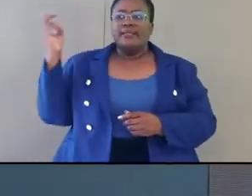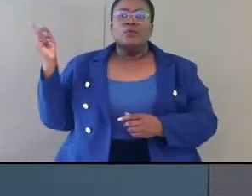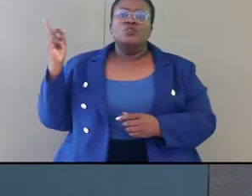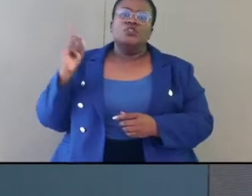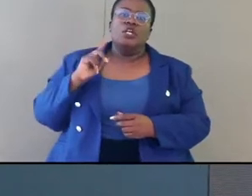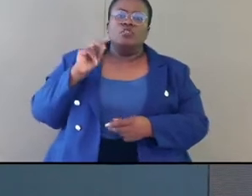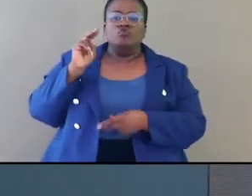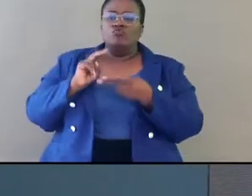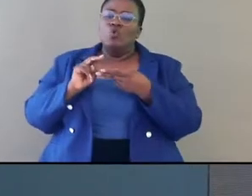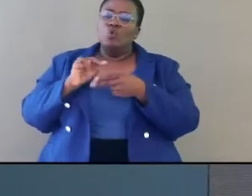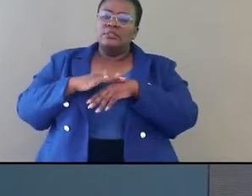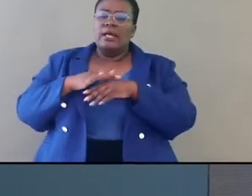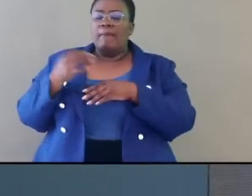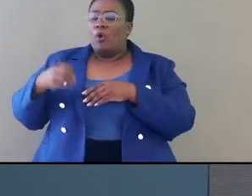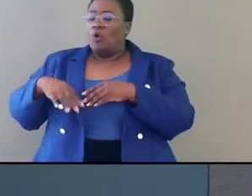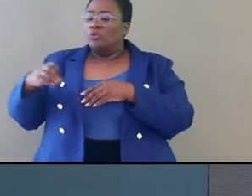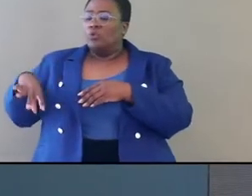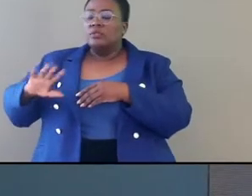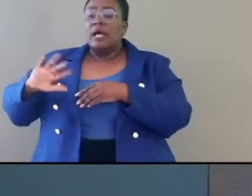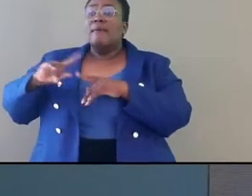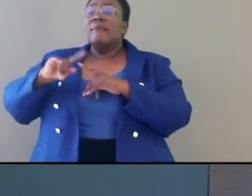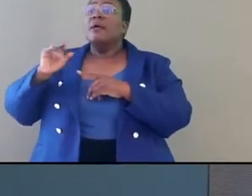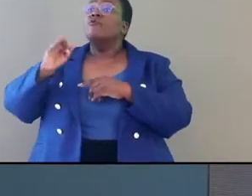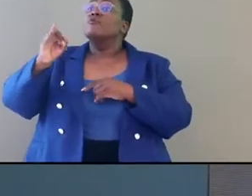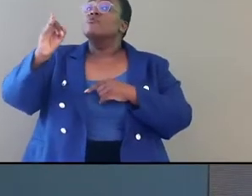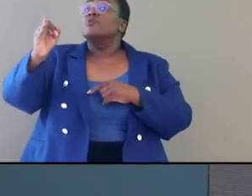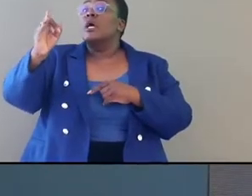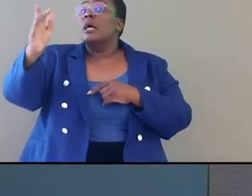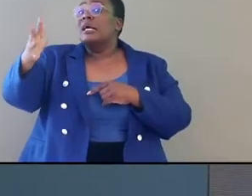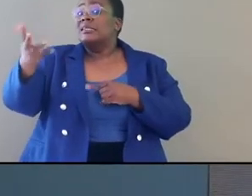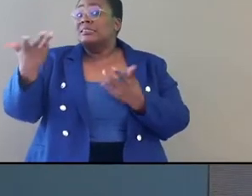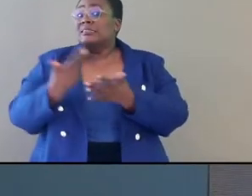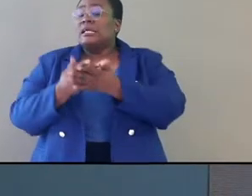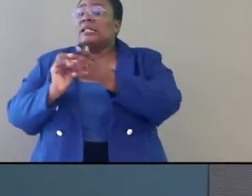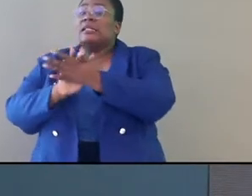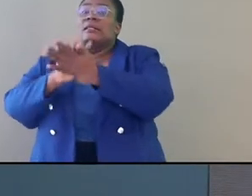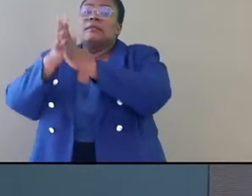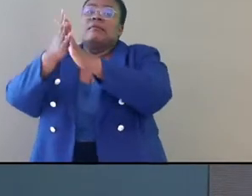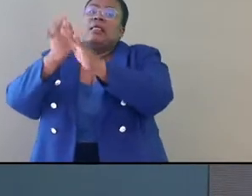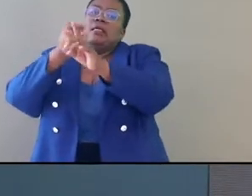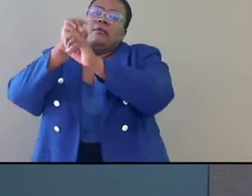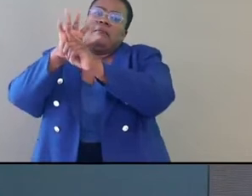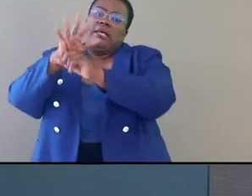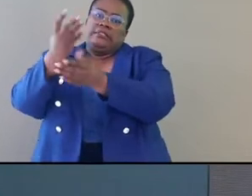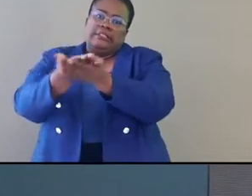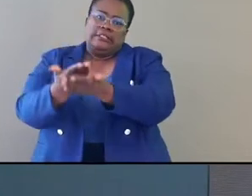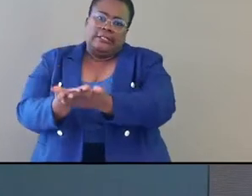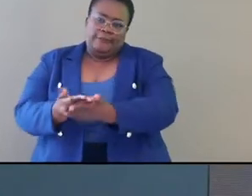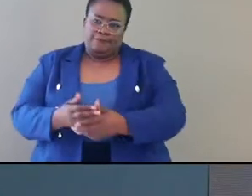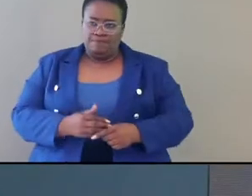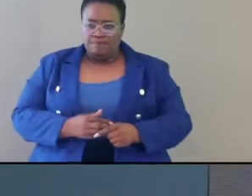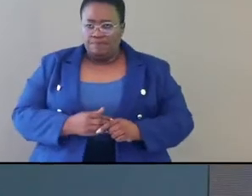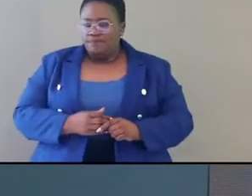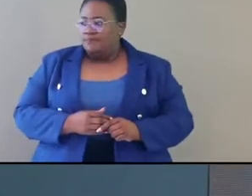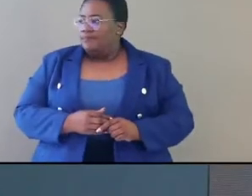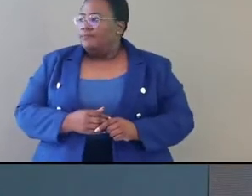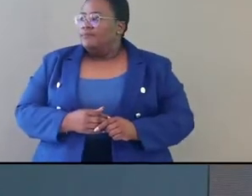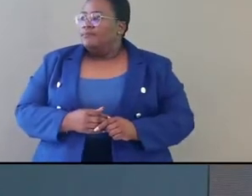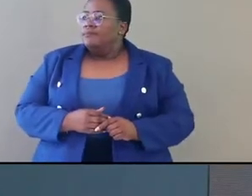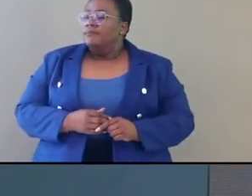short term losses but actually they are very long and significant costs for pursuing